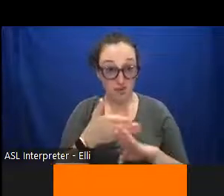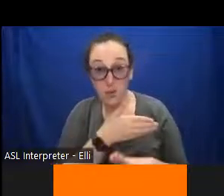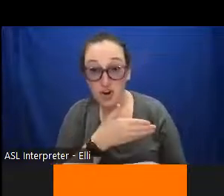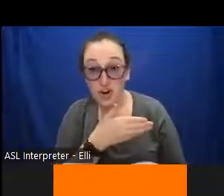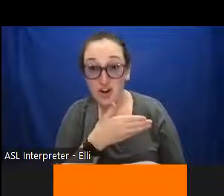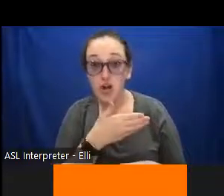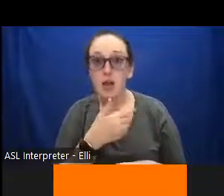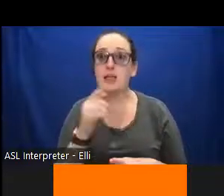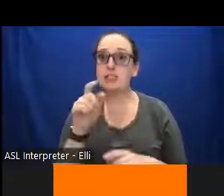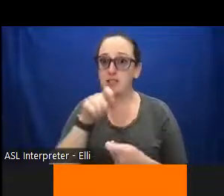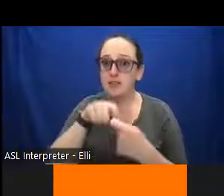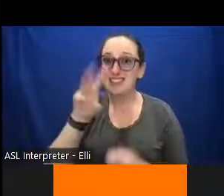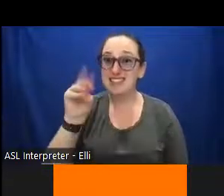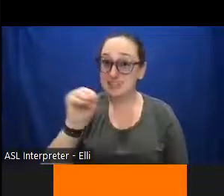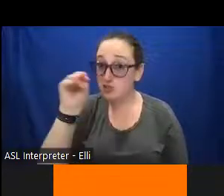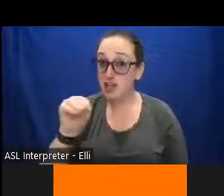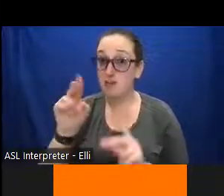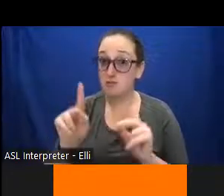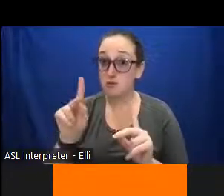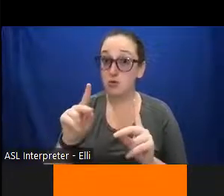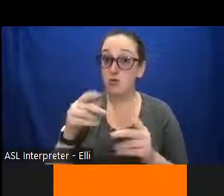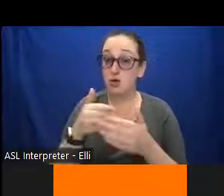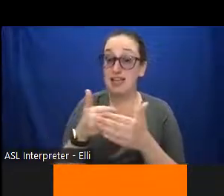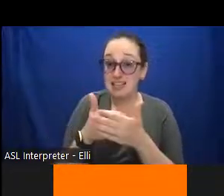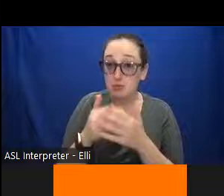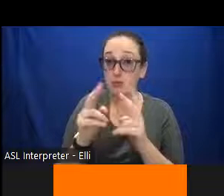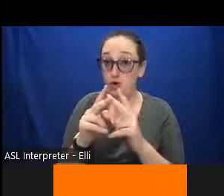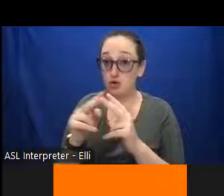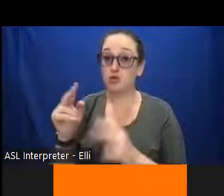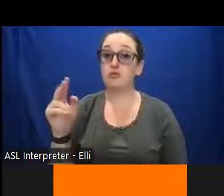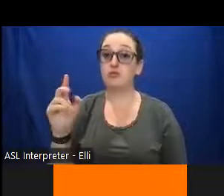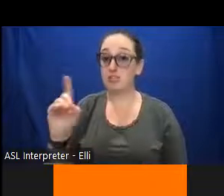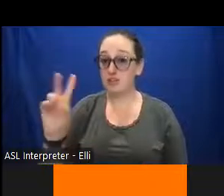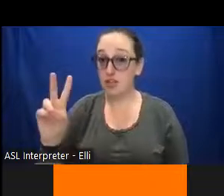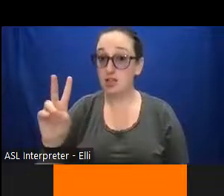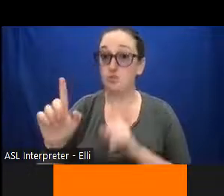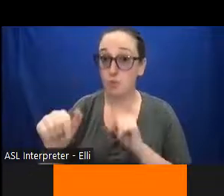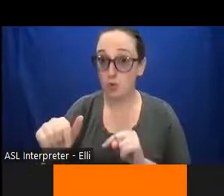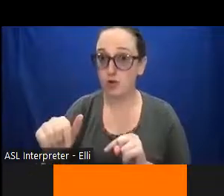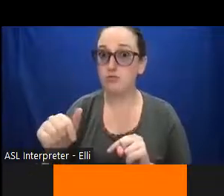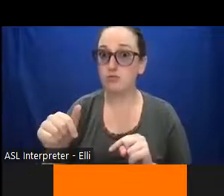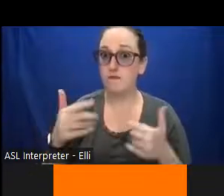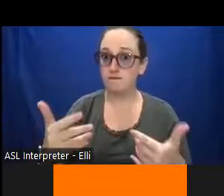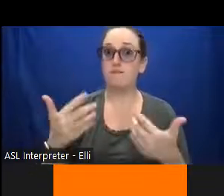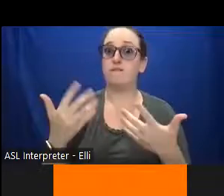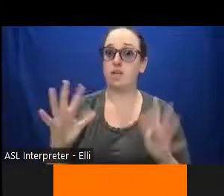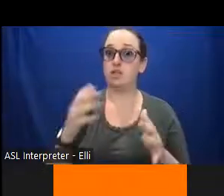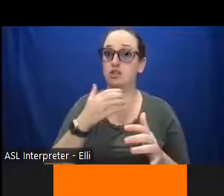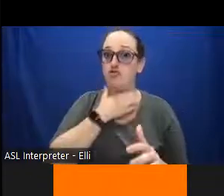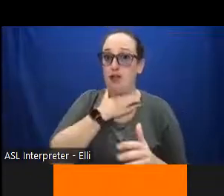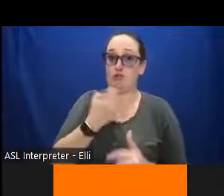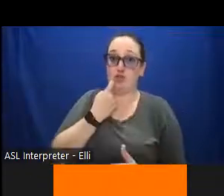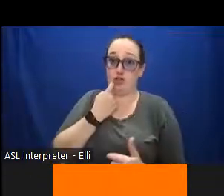their partner. Strangulation is a very dangerous act. And so I like to make sure that everyone who's